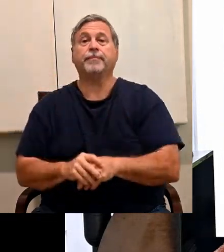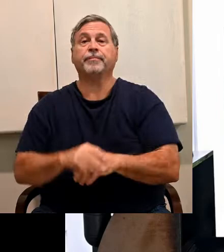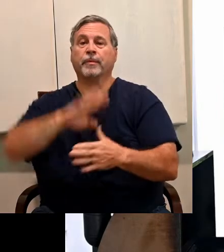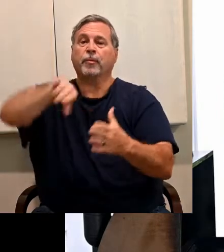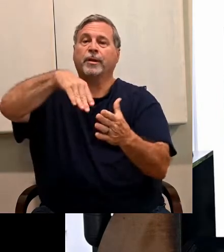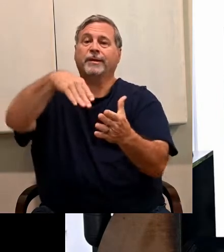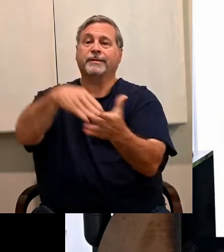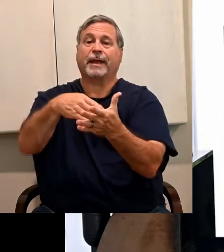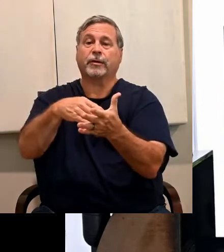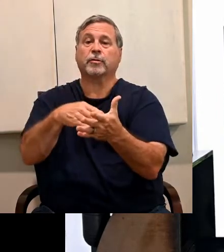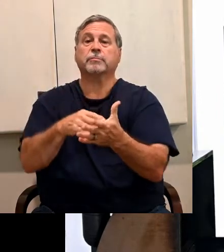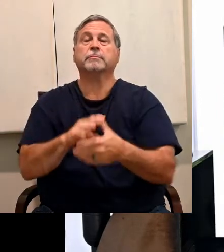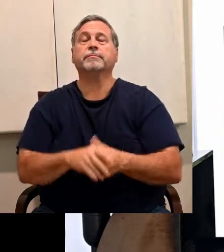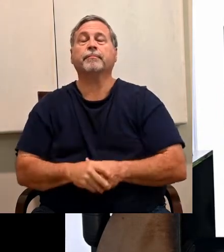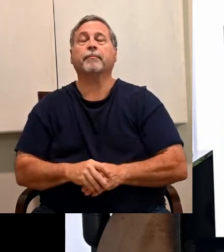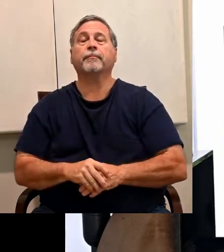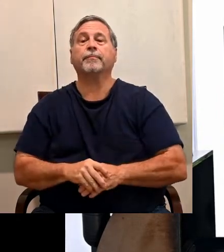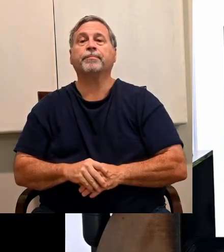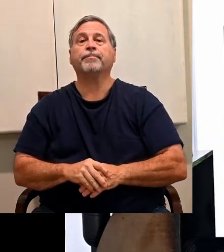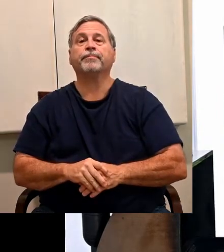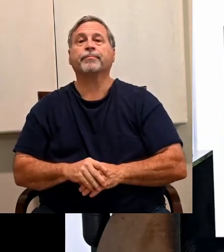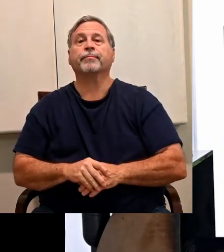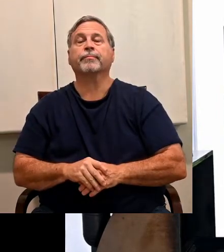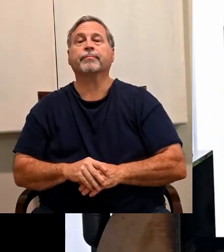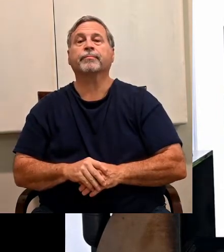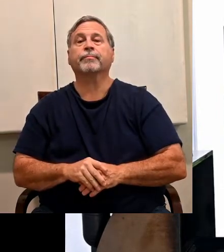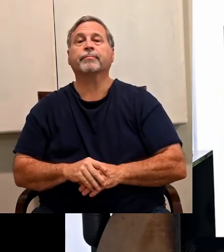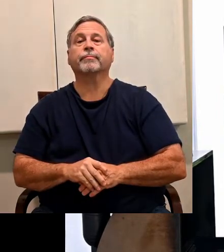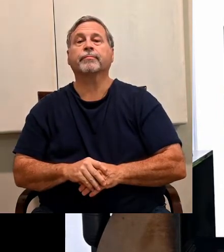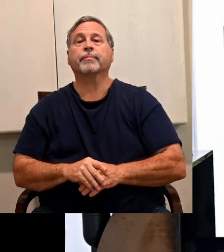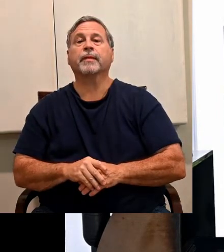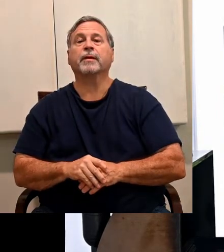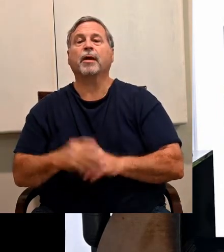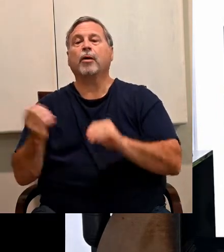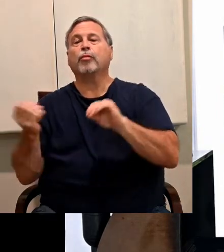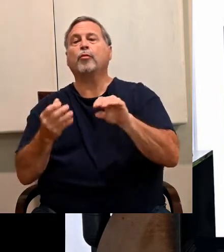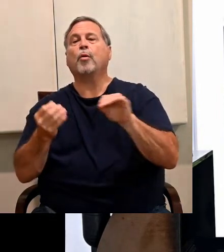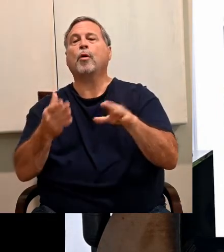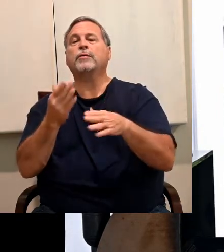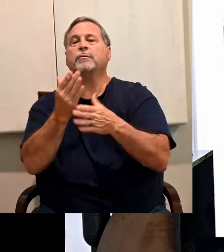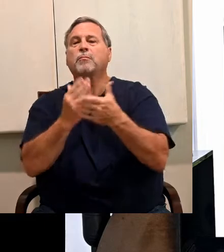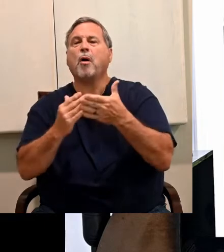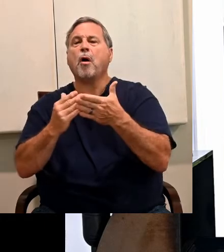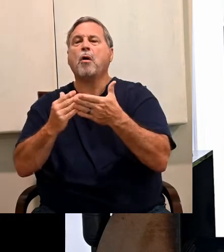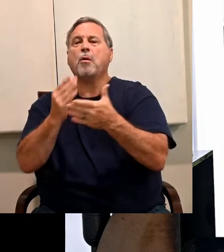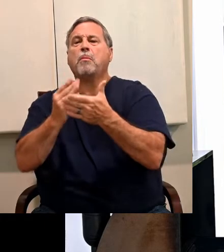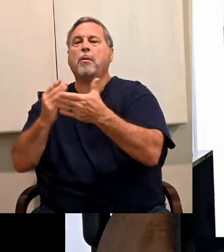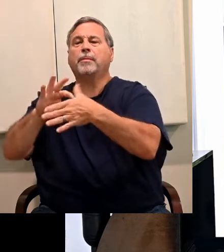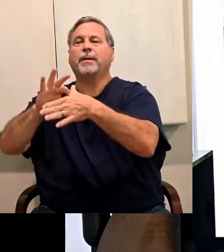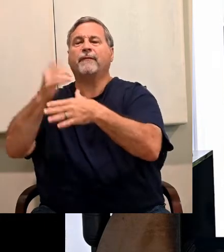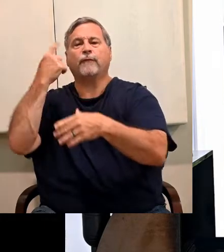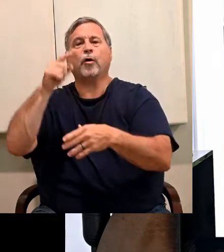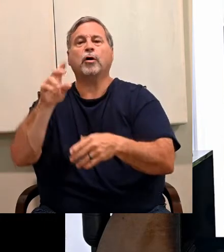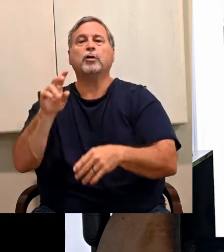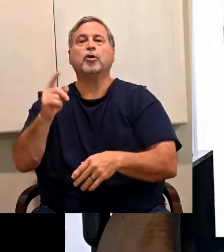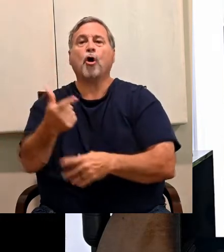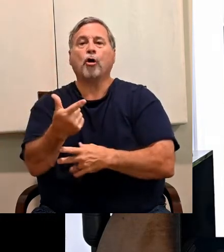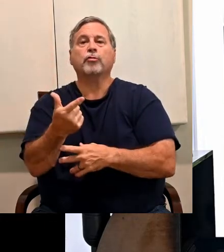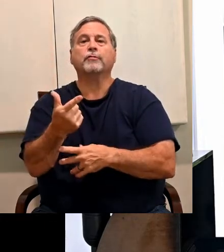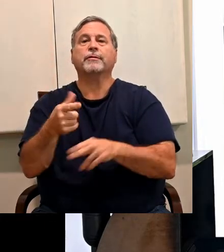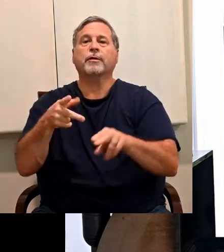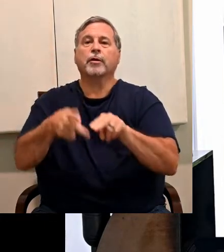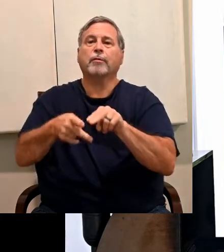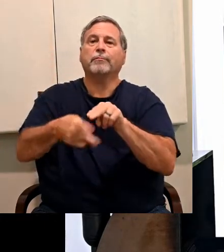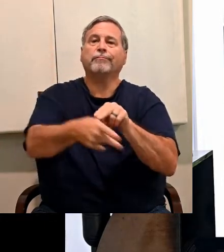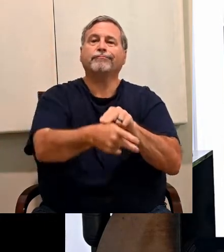meat. We're going to center it up in the Traeger. Even threw on some doggy bits here